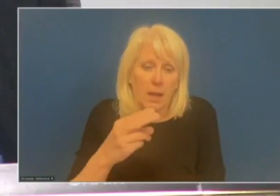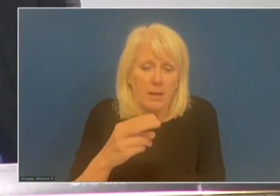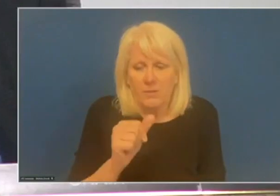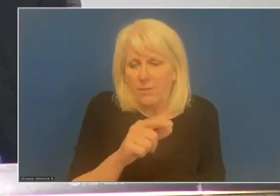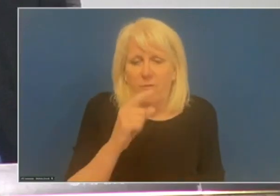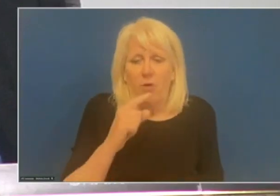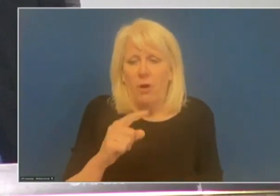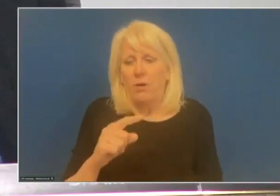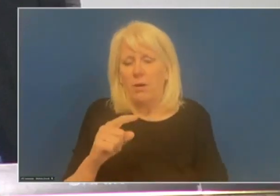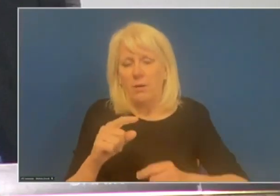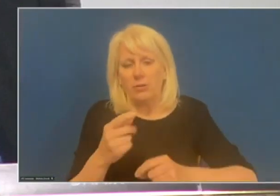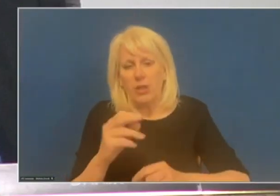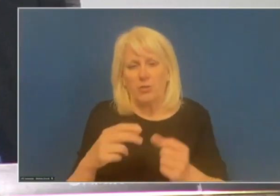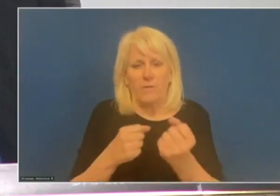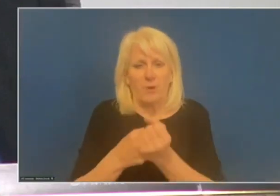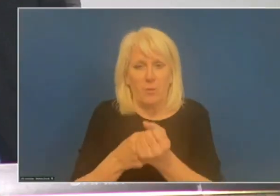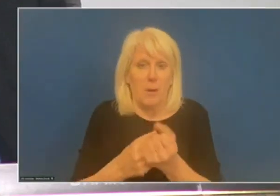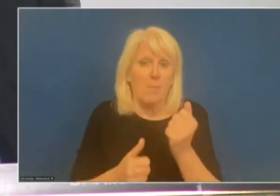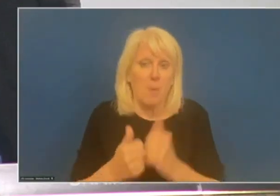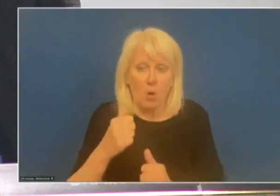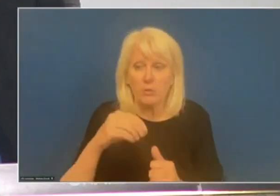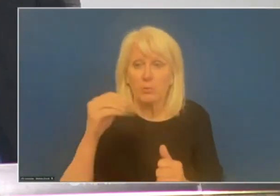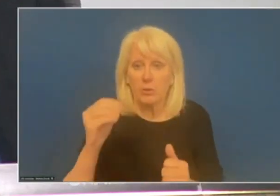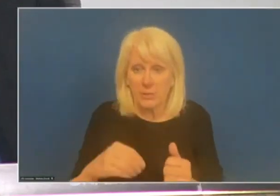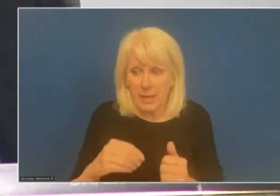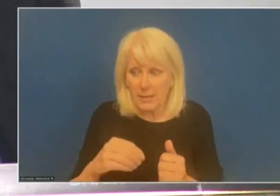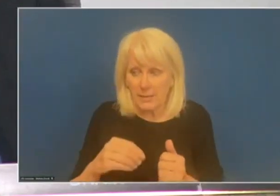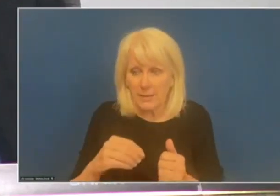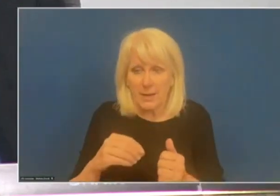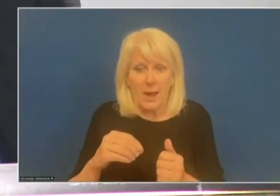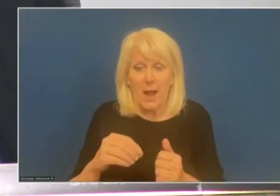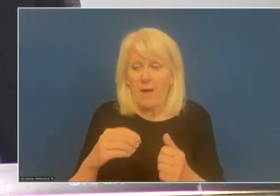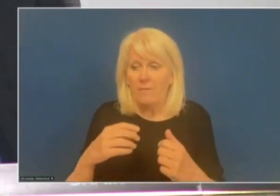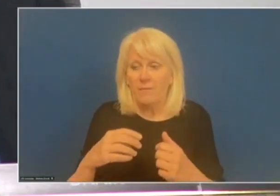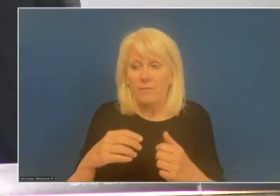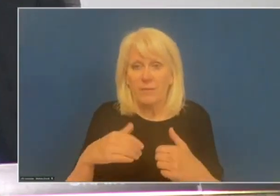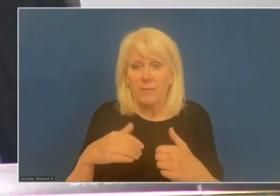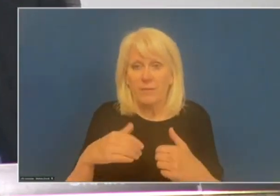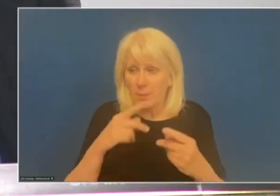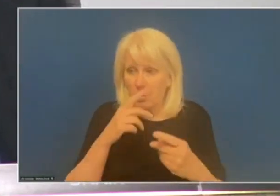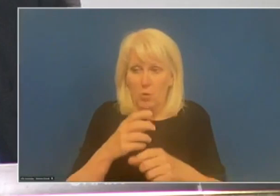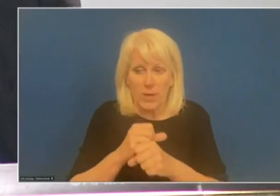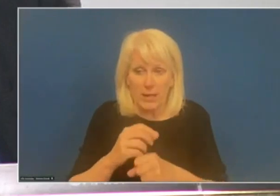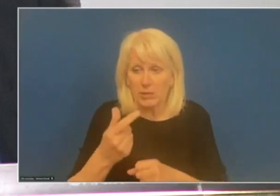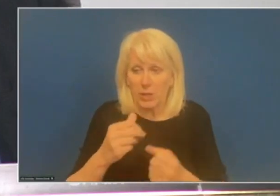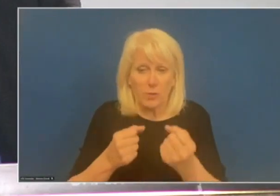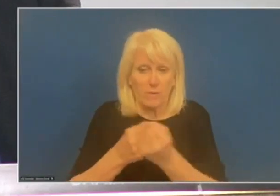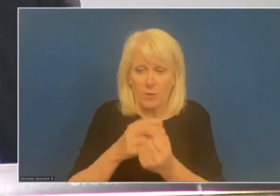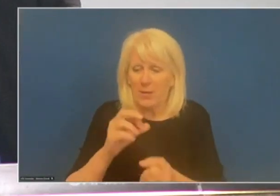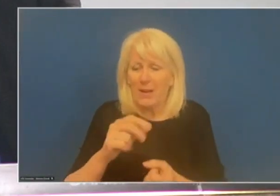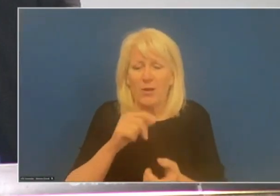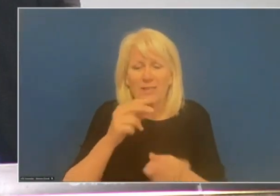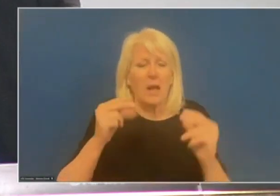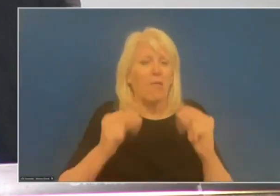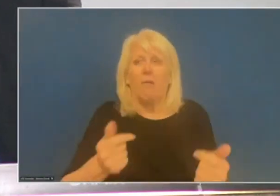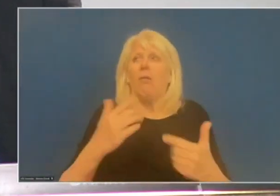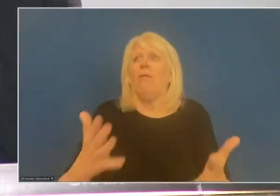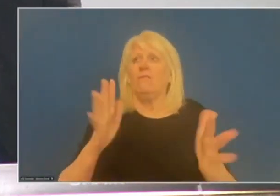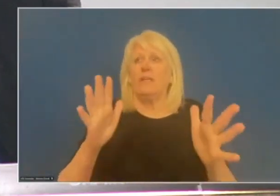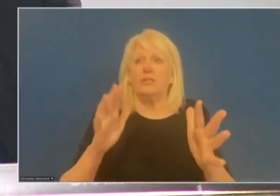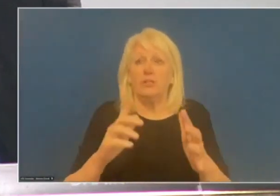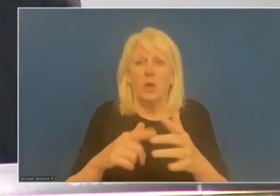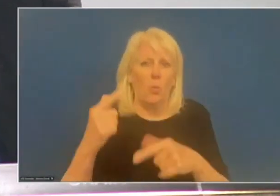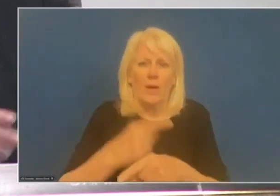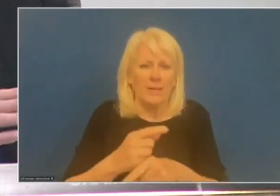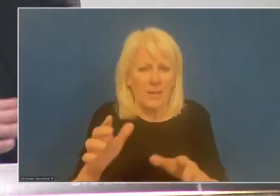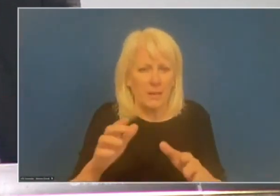that get gender-affirming care, it is a process. It is not something that happens to them immediately. They work with their parents and providers, and it is a